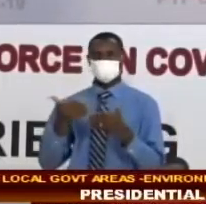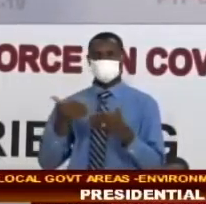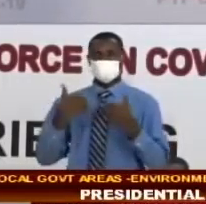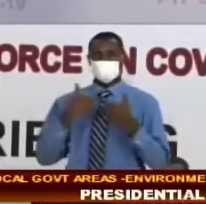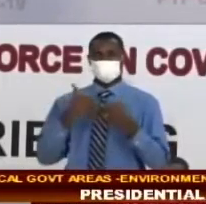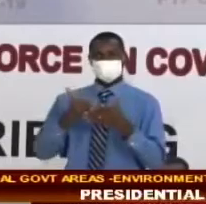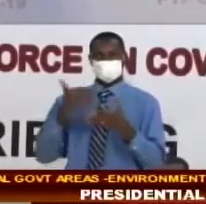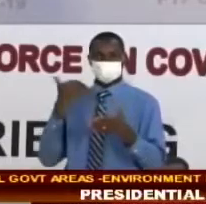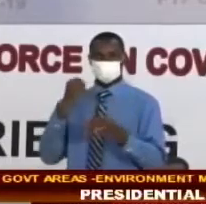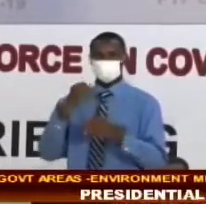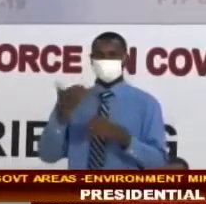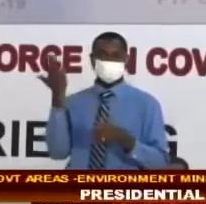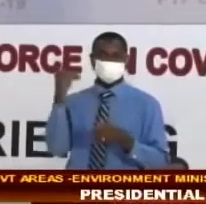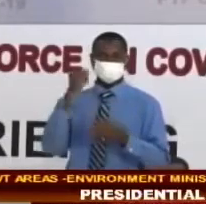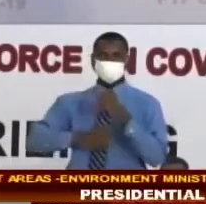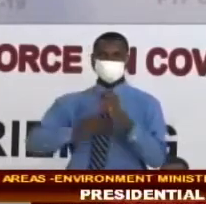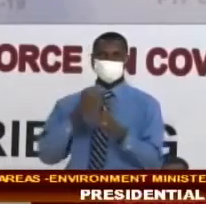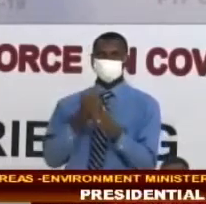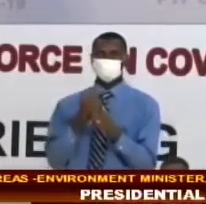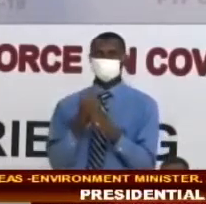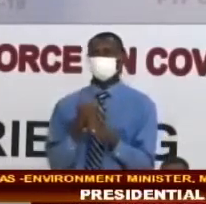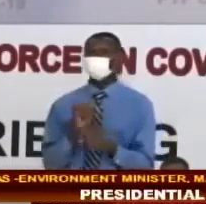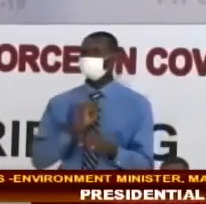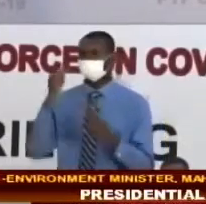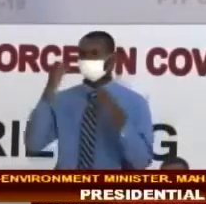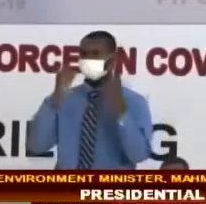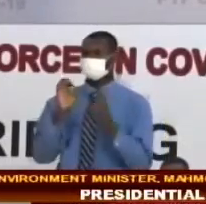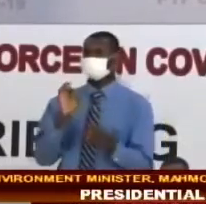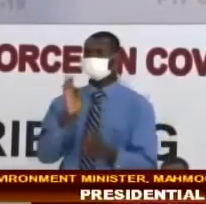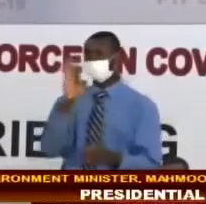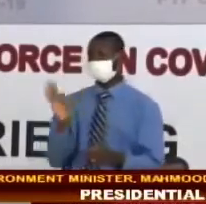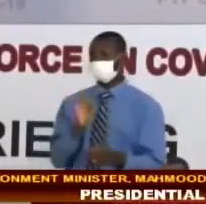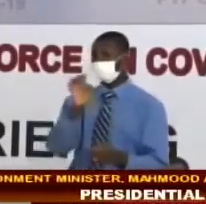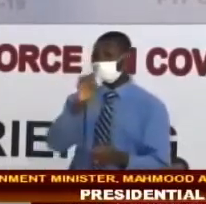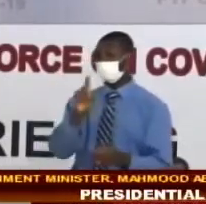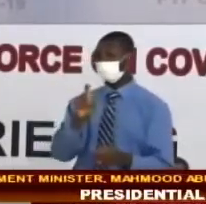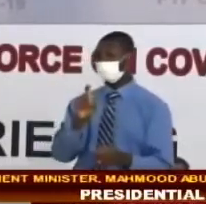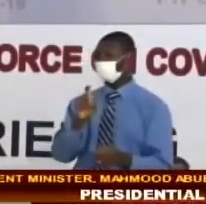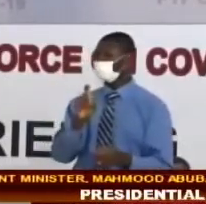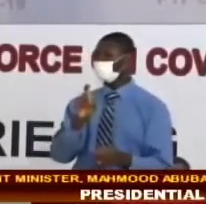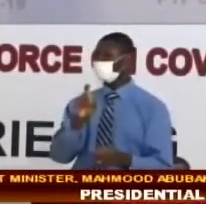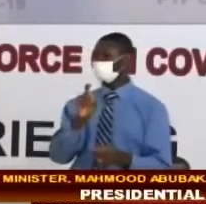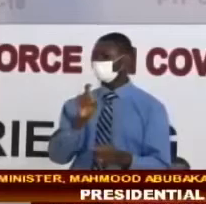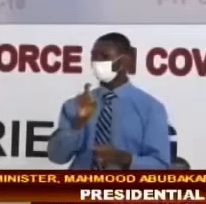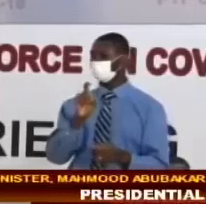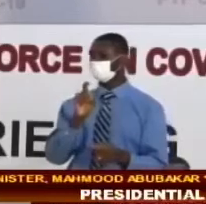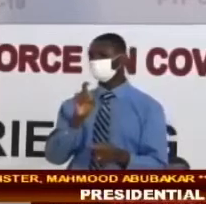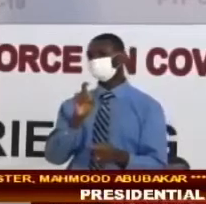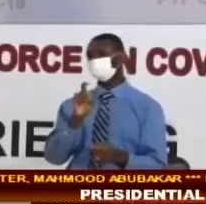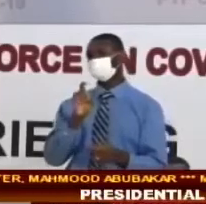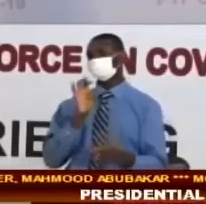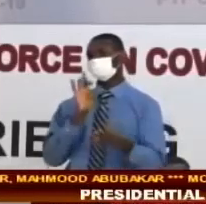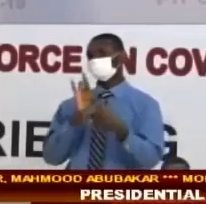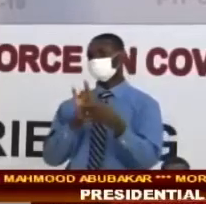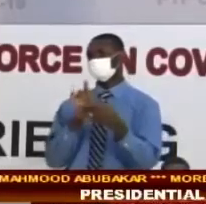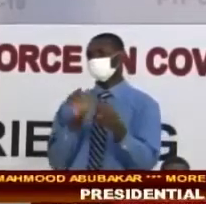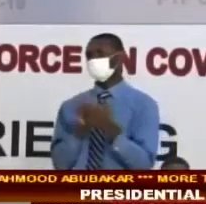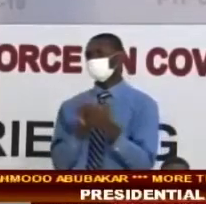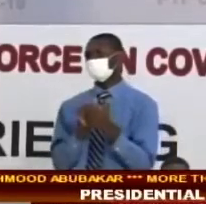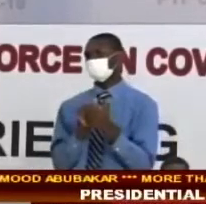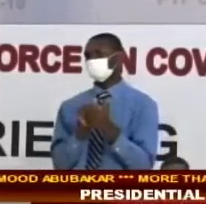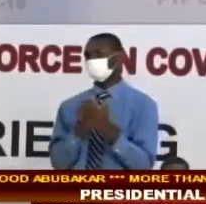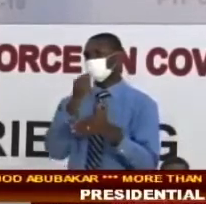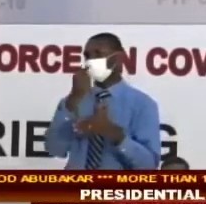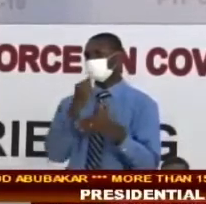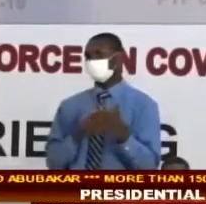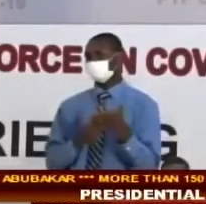I think Friday, your question was directed to that has to do with